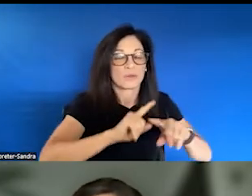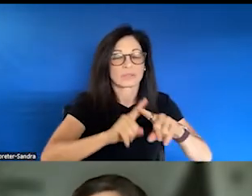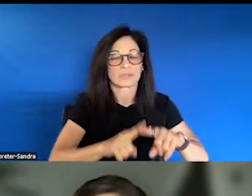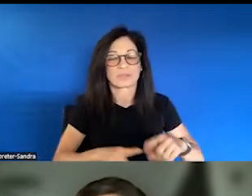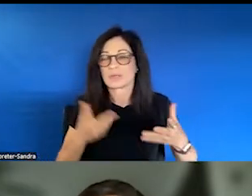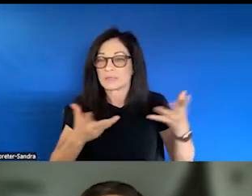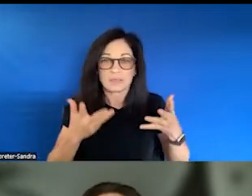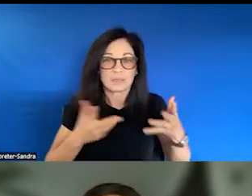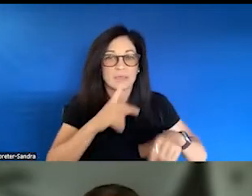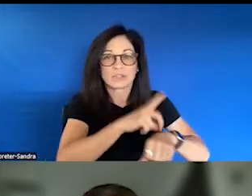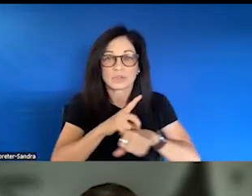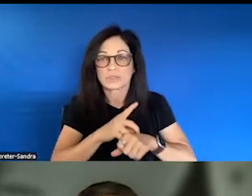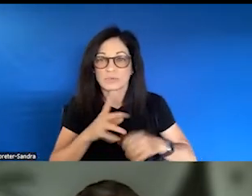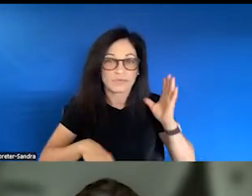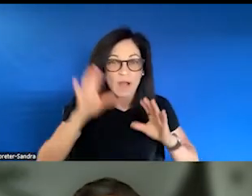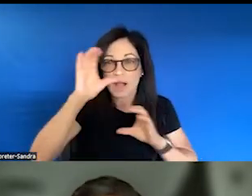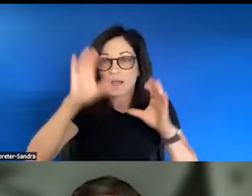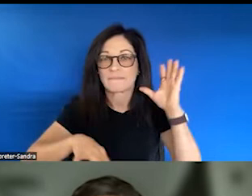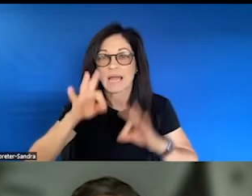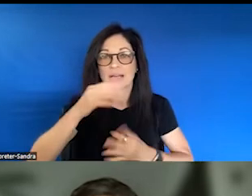to find those treatment resources.